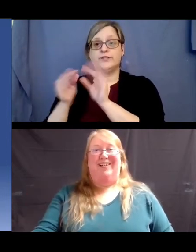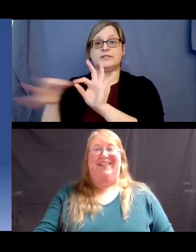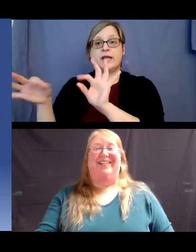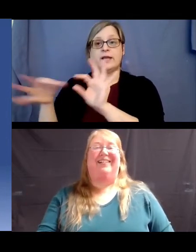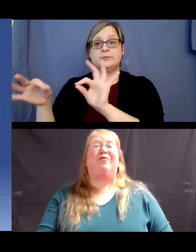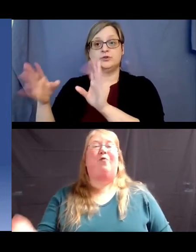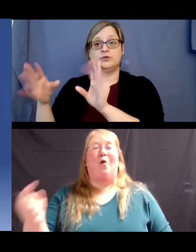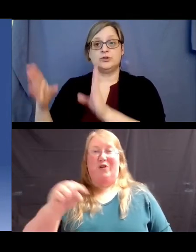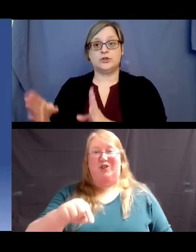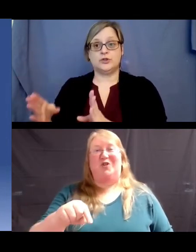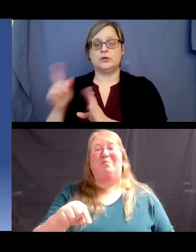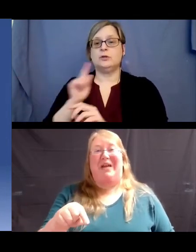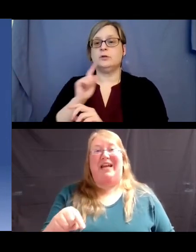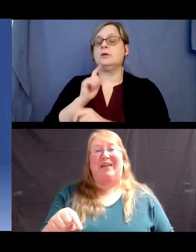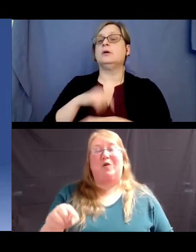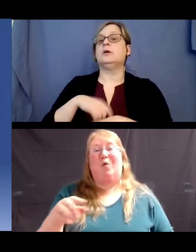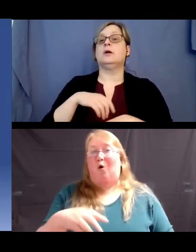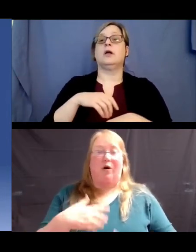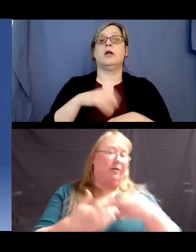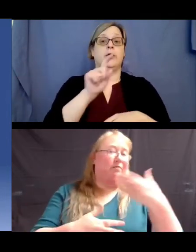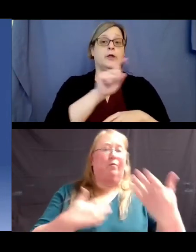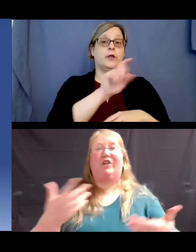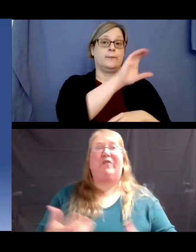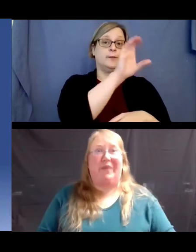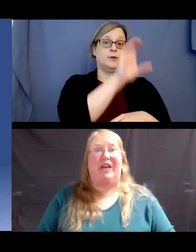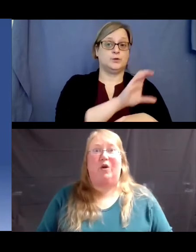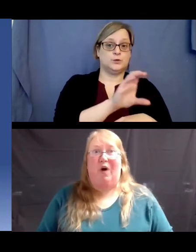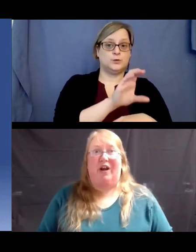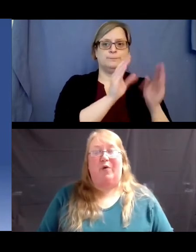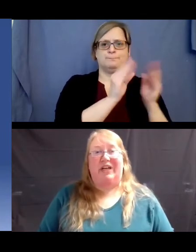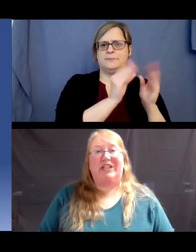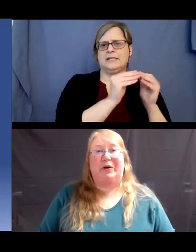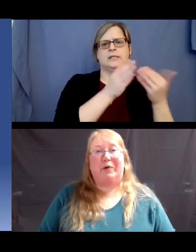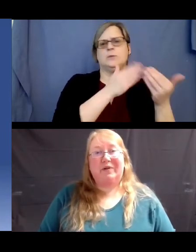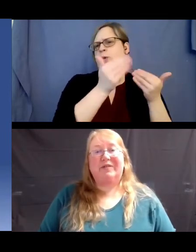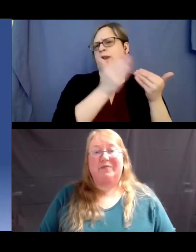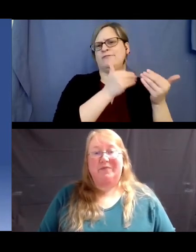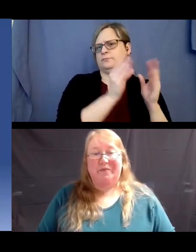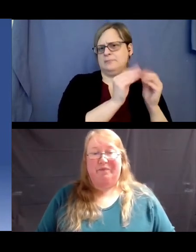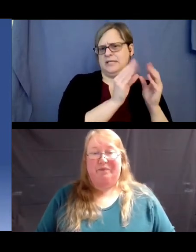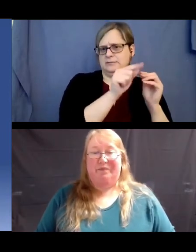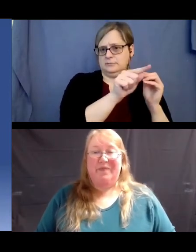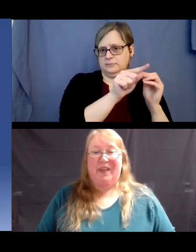number for the Zoom meeting that you, or whichever meeting you want to go into.